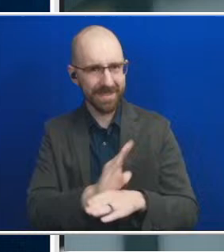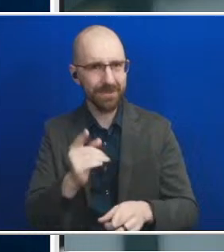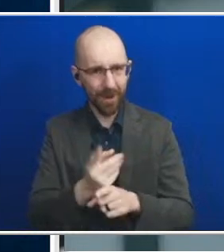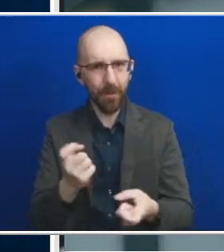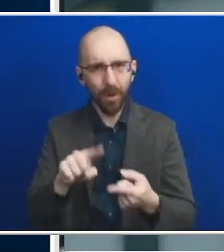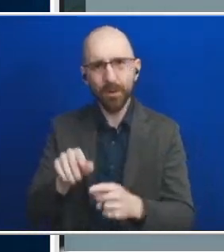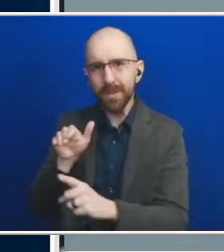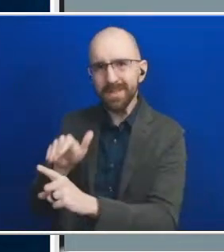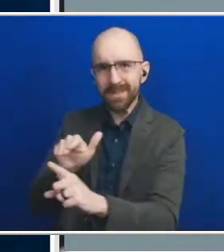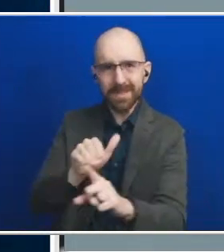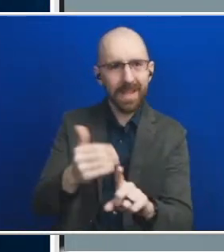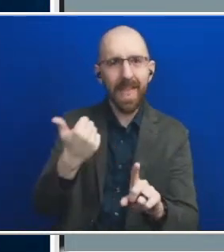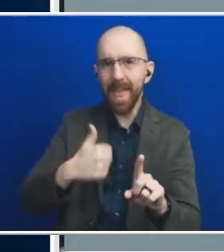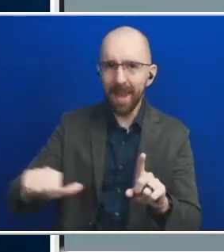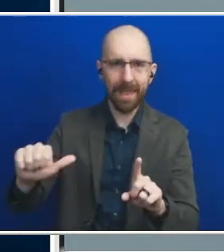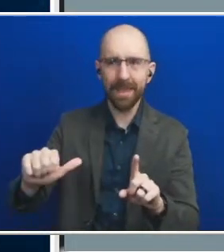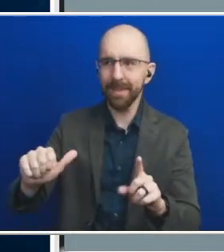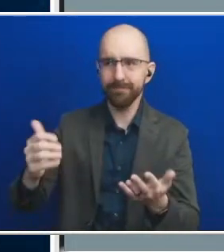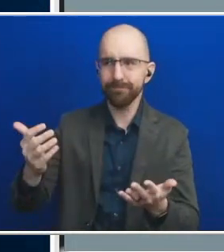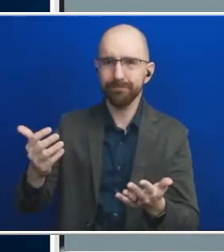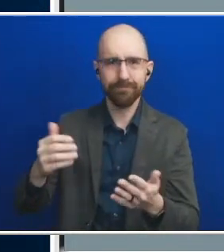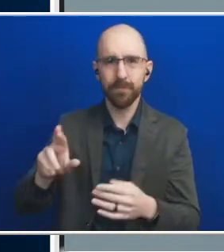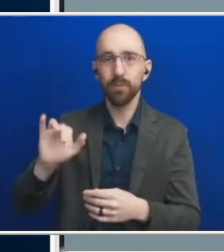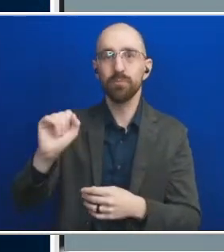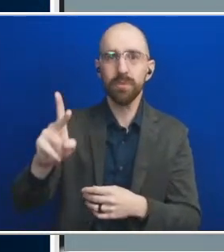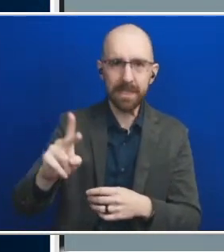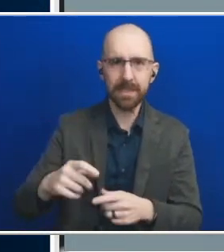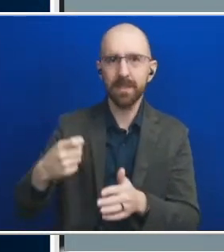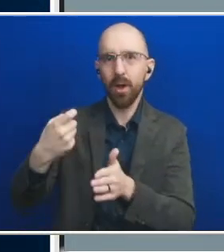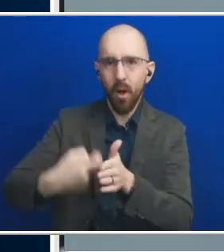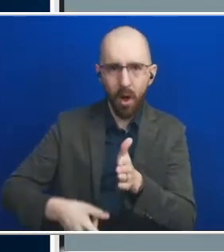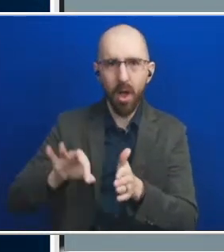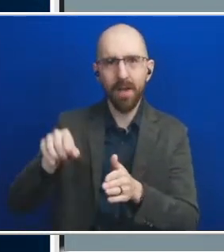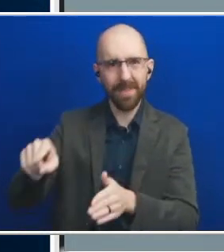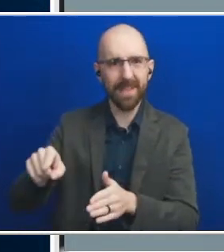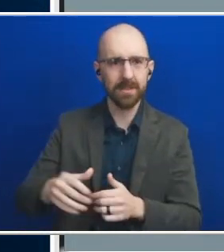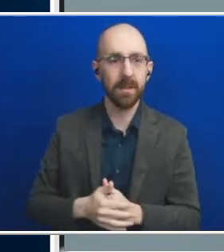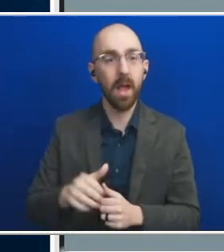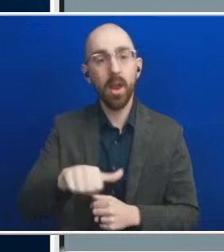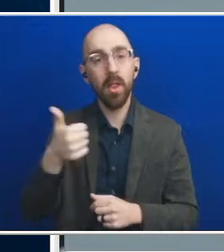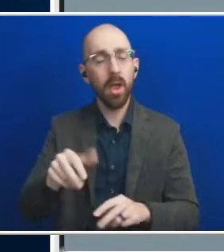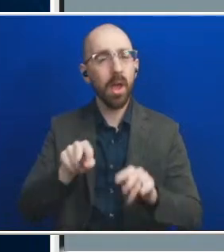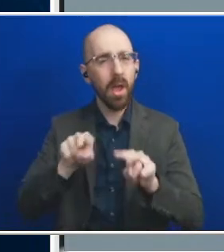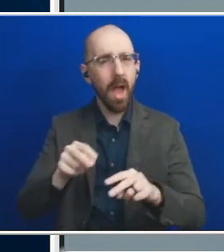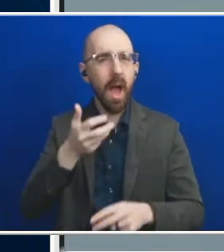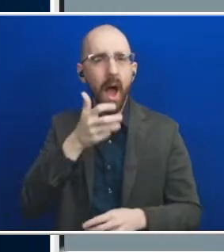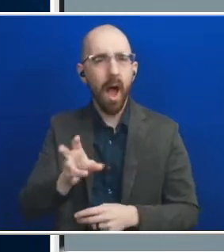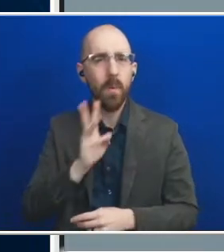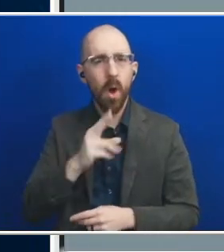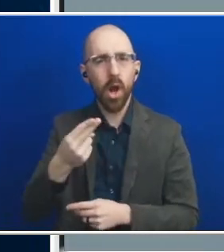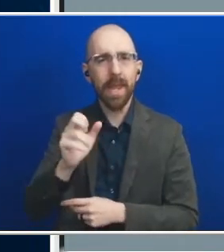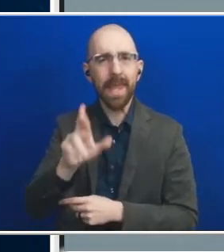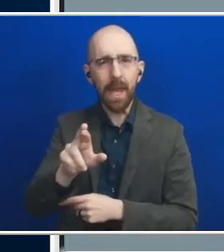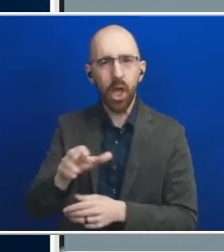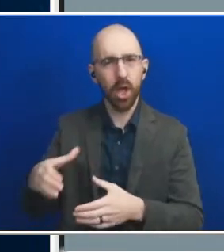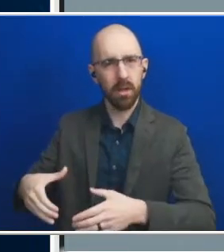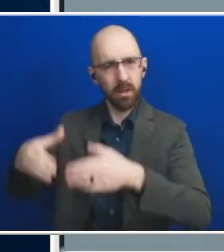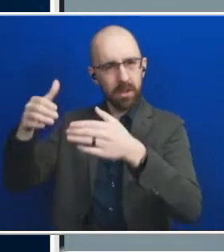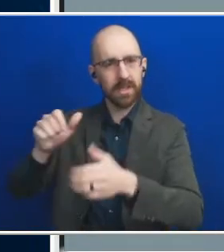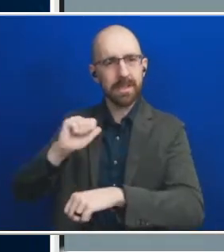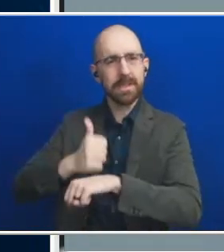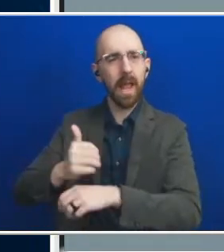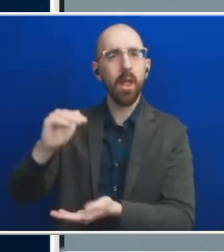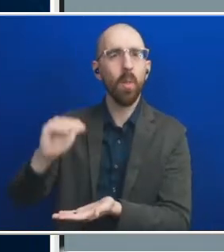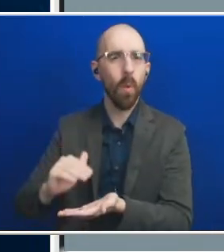cost of these important tips. Another one was monitor your hot water heater, set it lower to prevent burns,